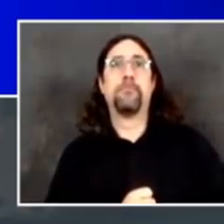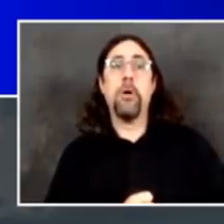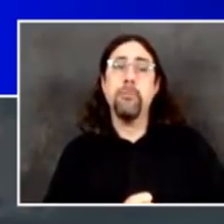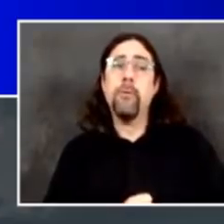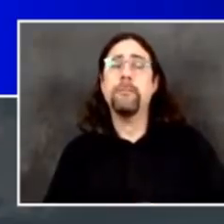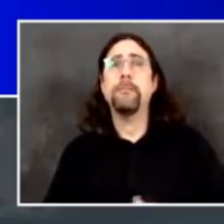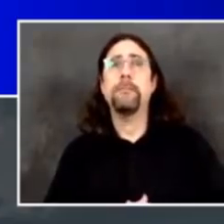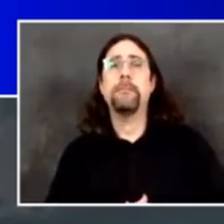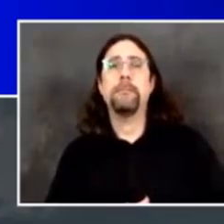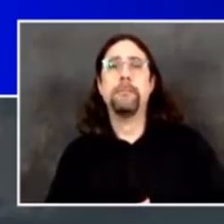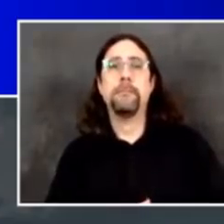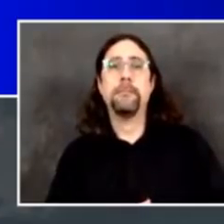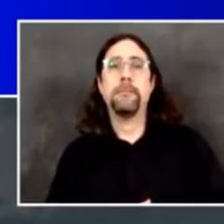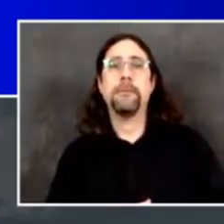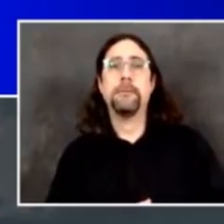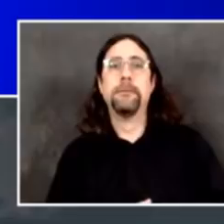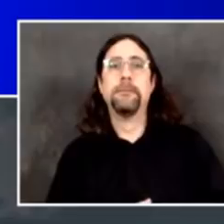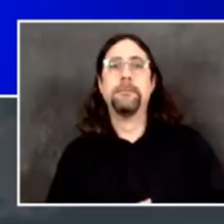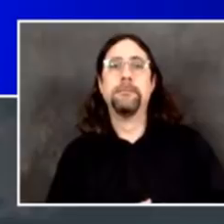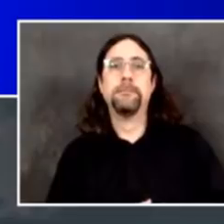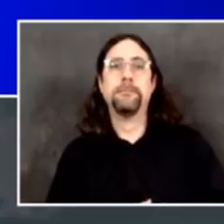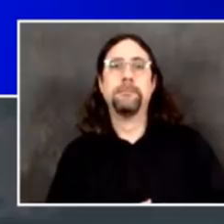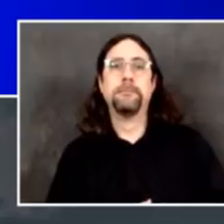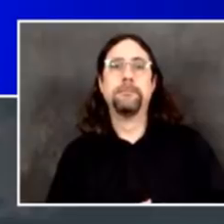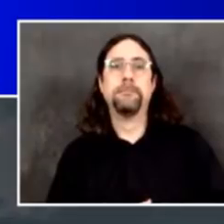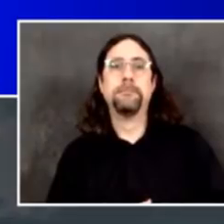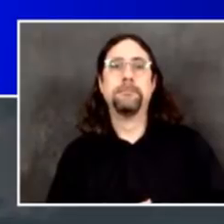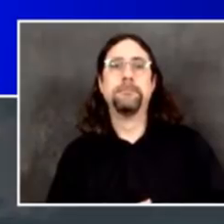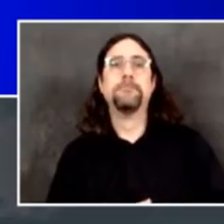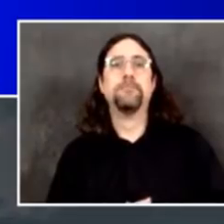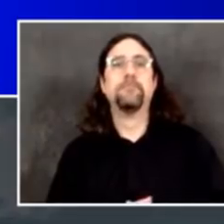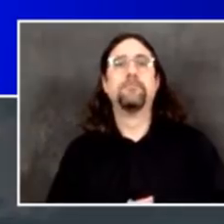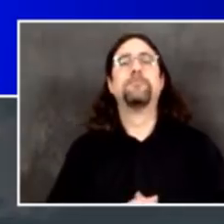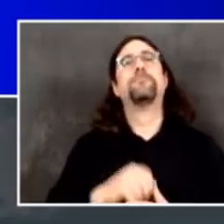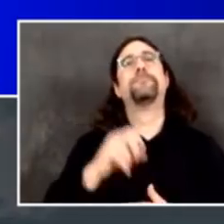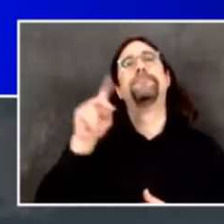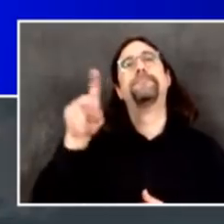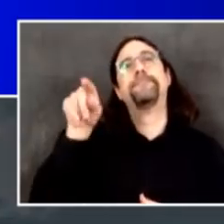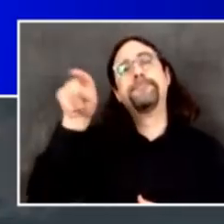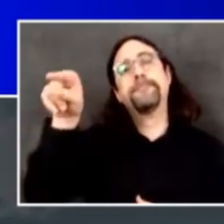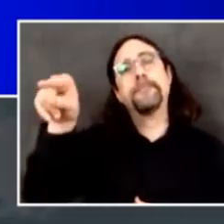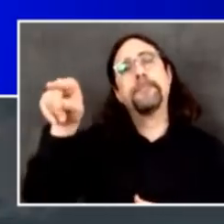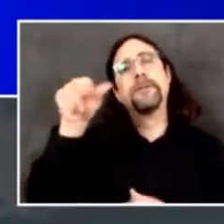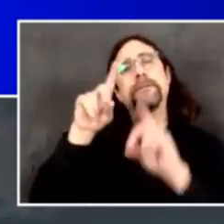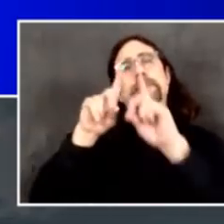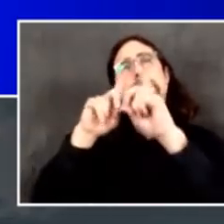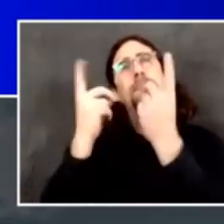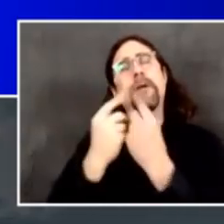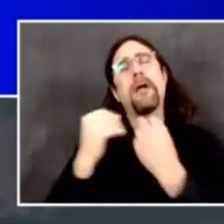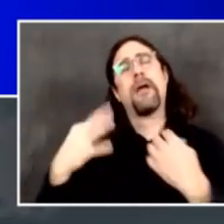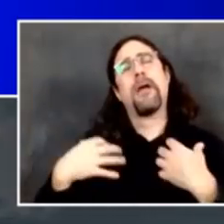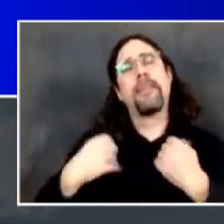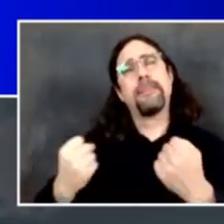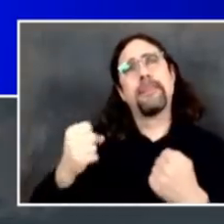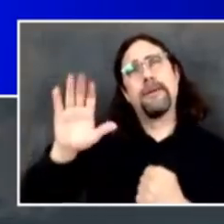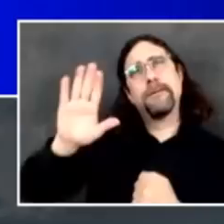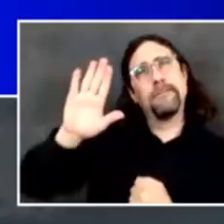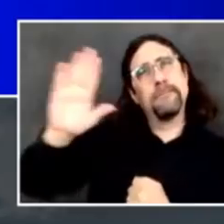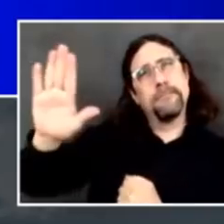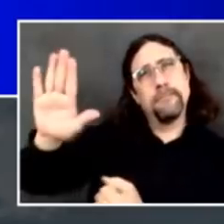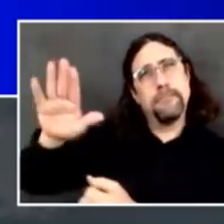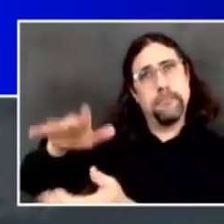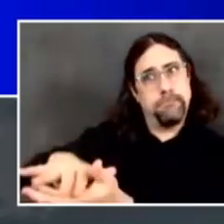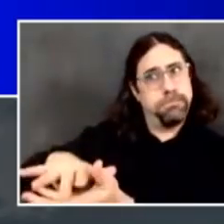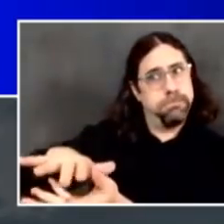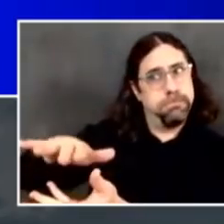that boomerang, but that reserve is there. God forbid we ever saw a resurgence of the disease. There's also more and more talk about a second wave of the